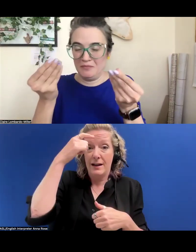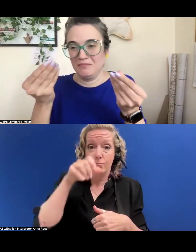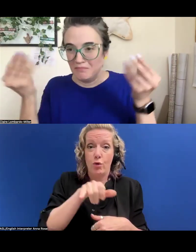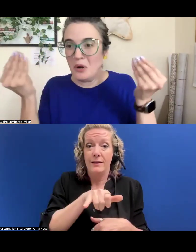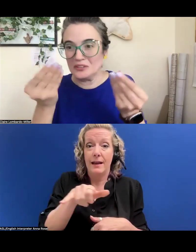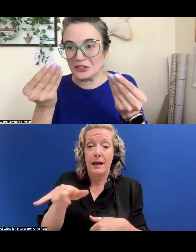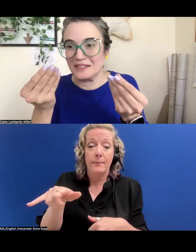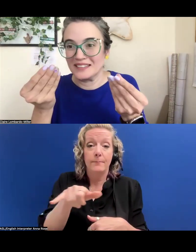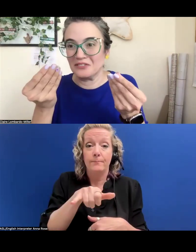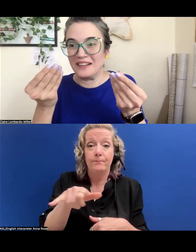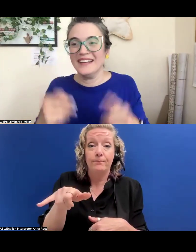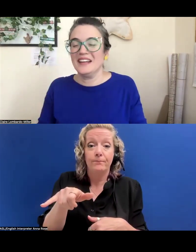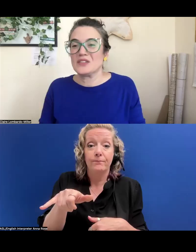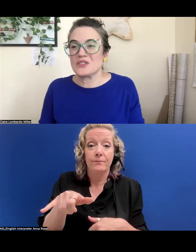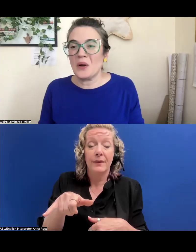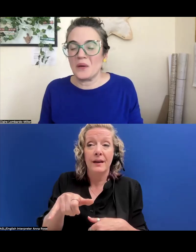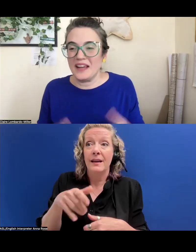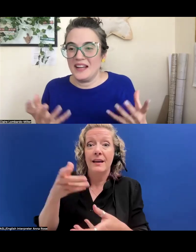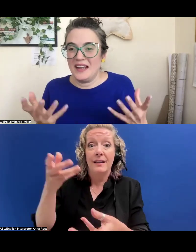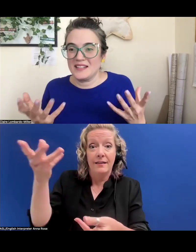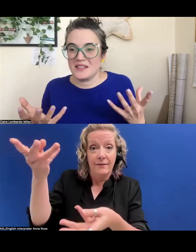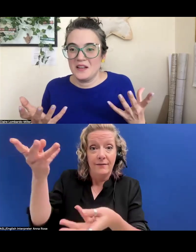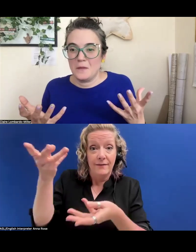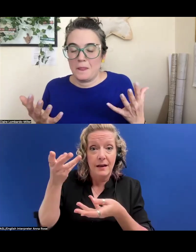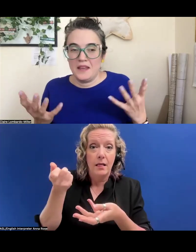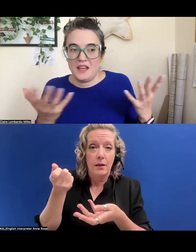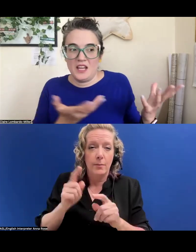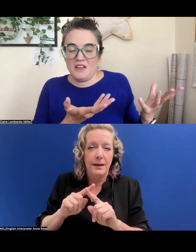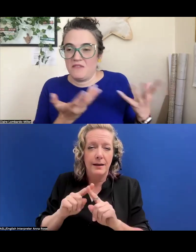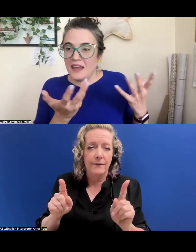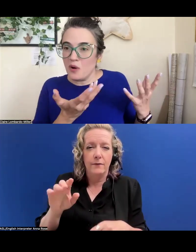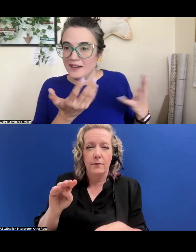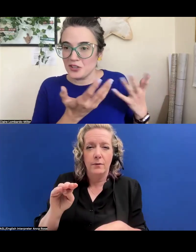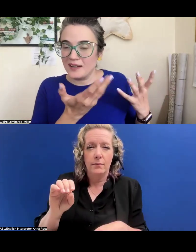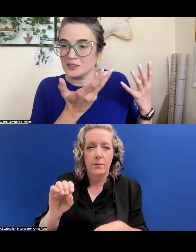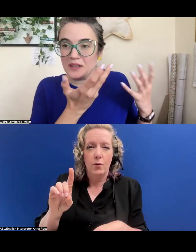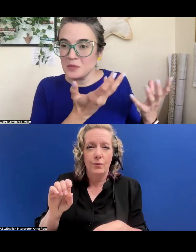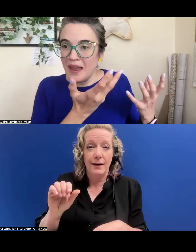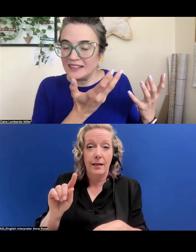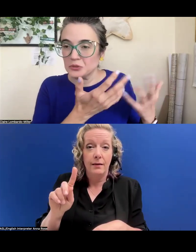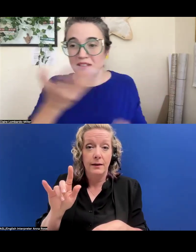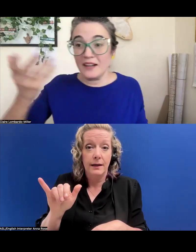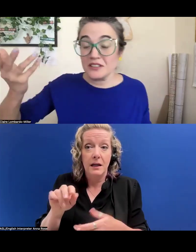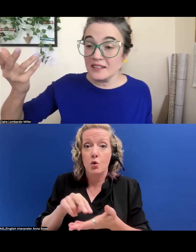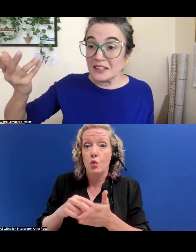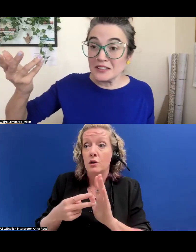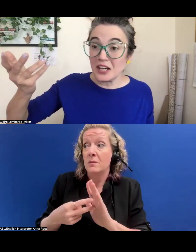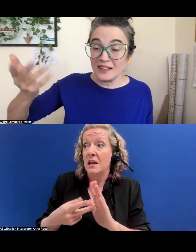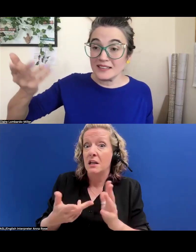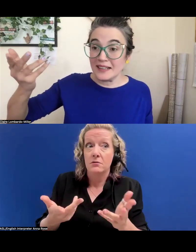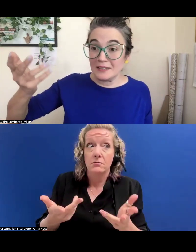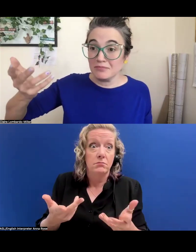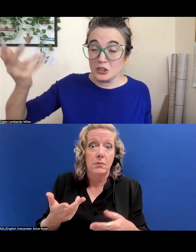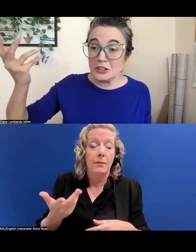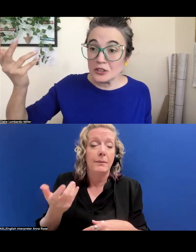input modes are a little different. So it's if they want a child to speak Spanish, would they ever tell a hearing child